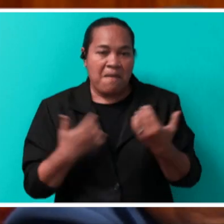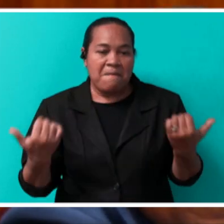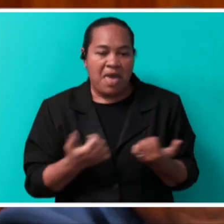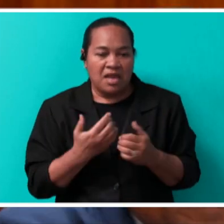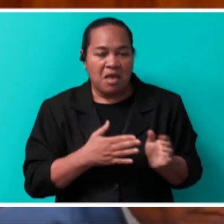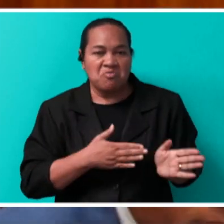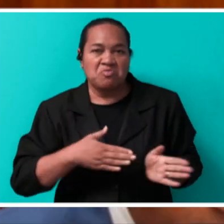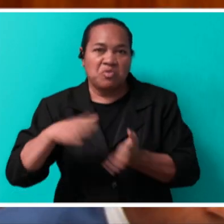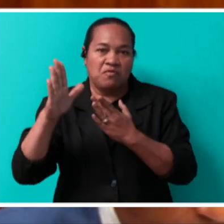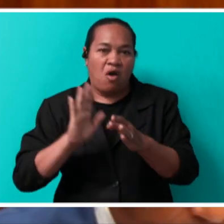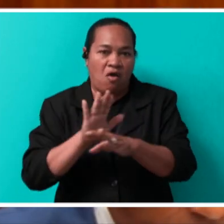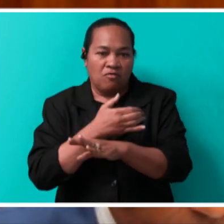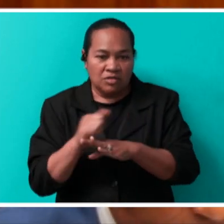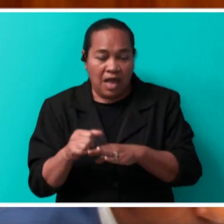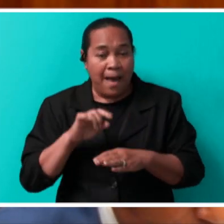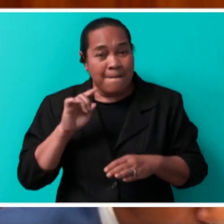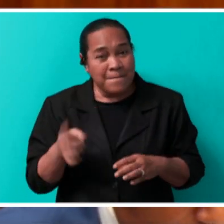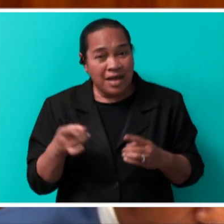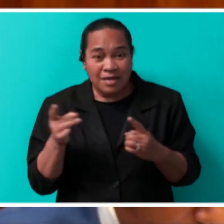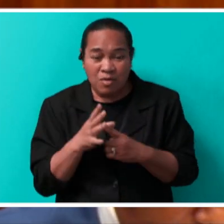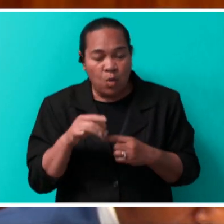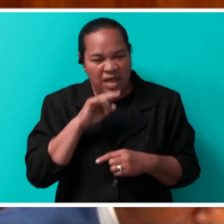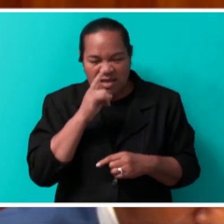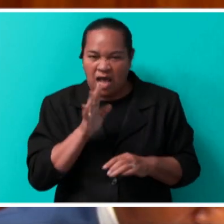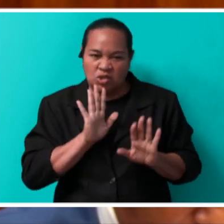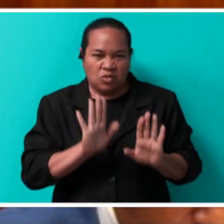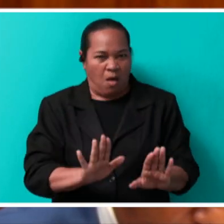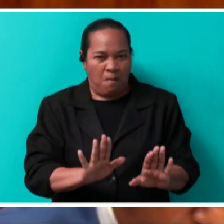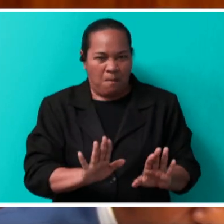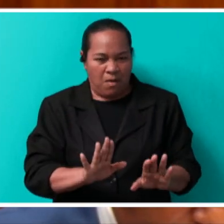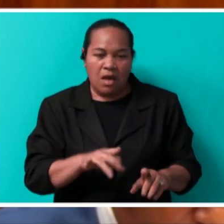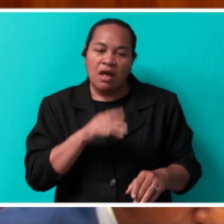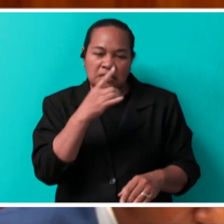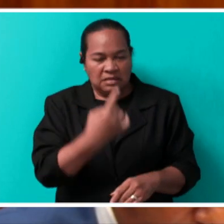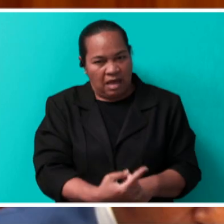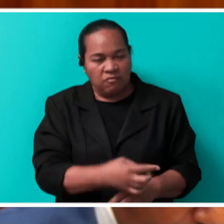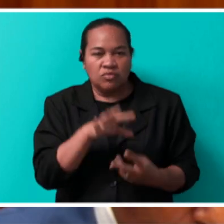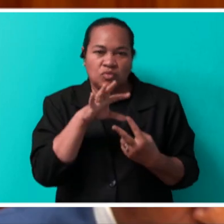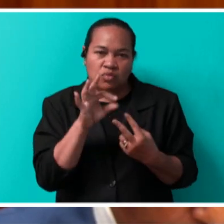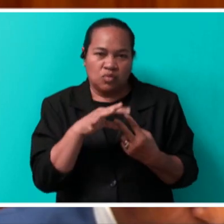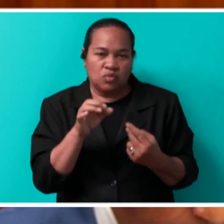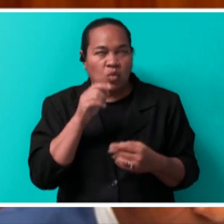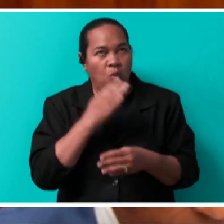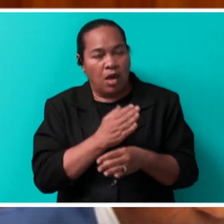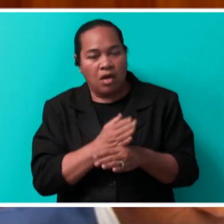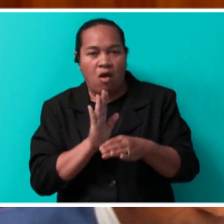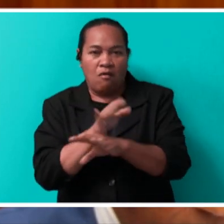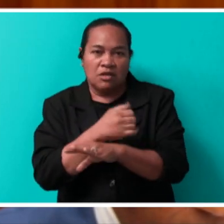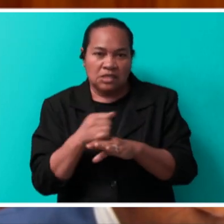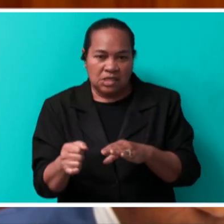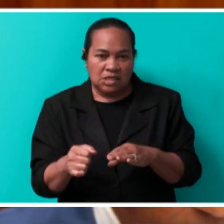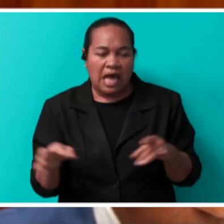mobility. It is important to note that we cannot stop workers from seeking overseas employment opportunities,